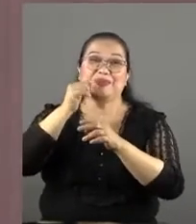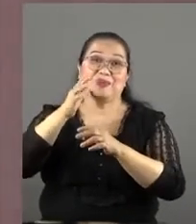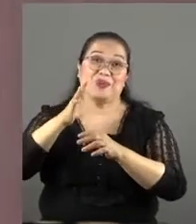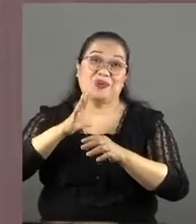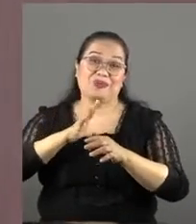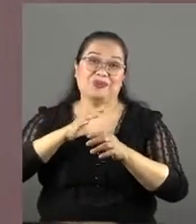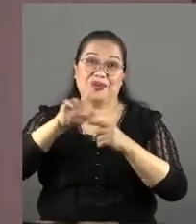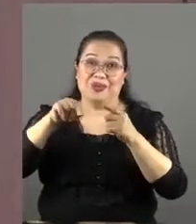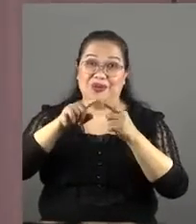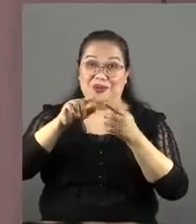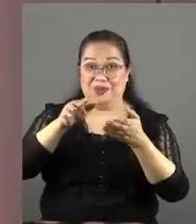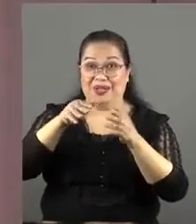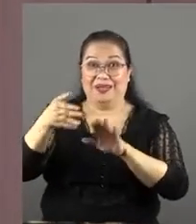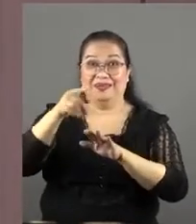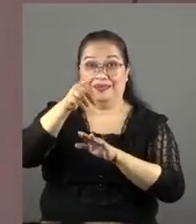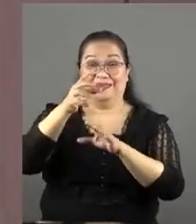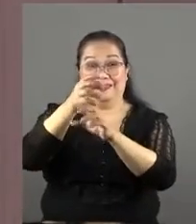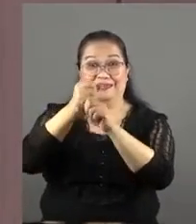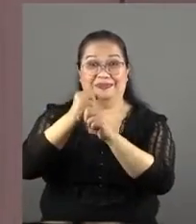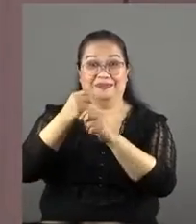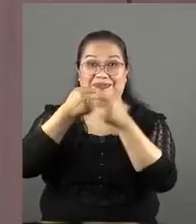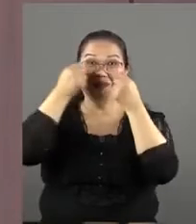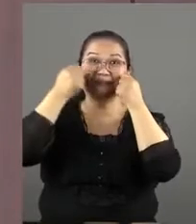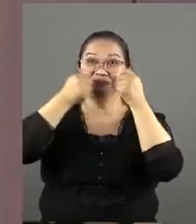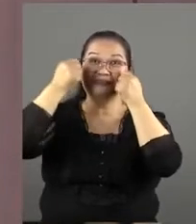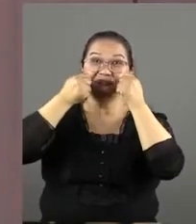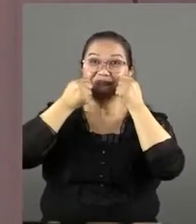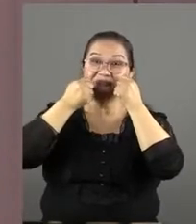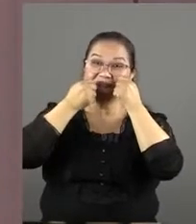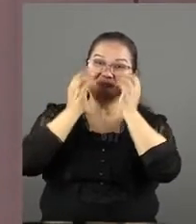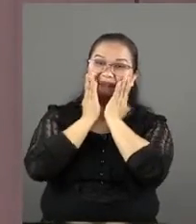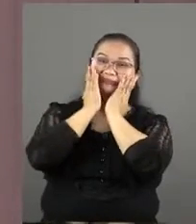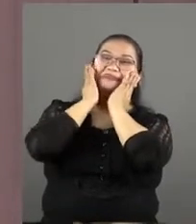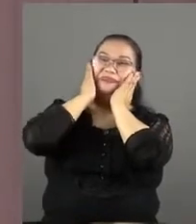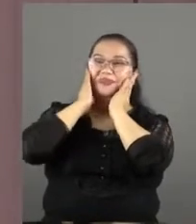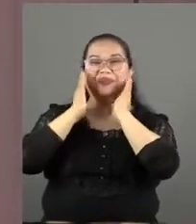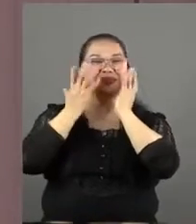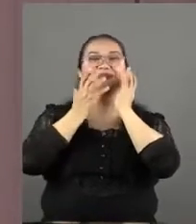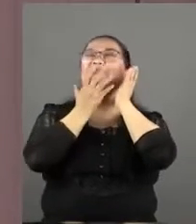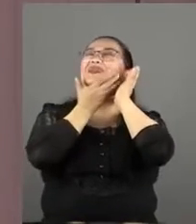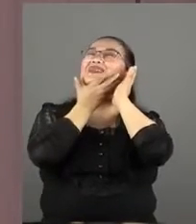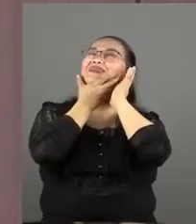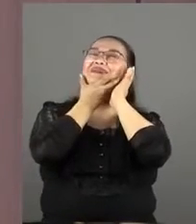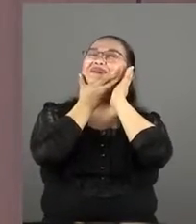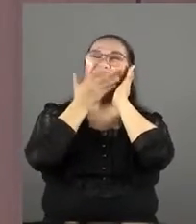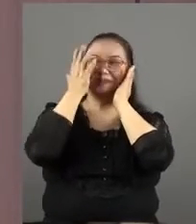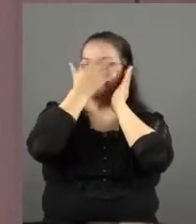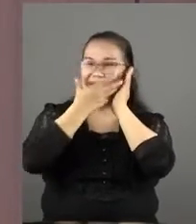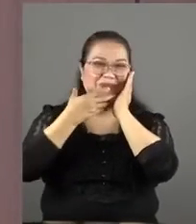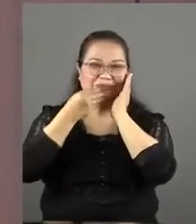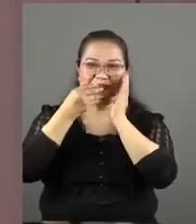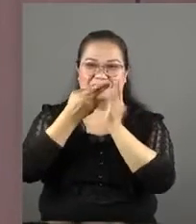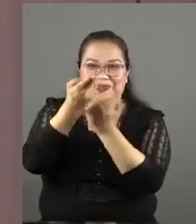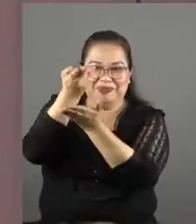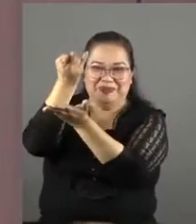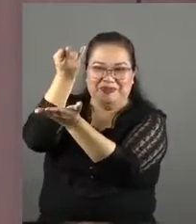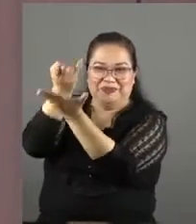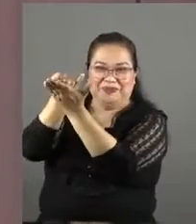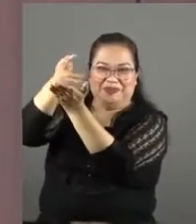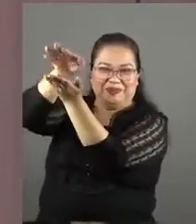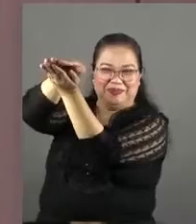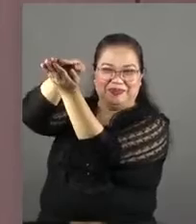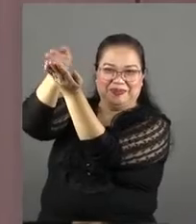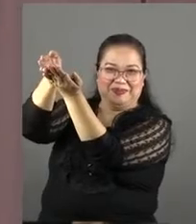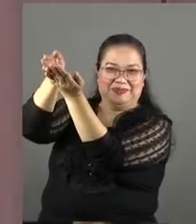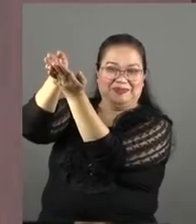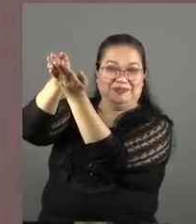I die, you make sure you get a good makeup artist, okay? I want to look very pretty in my coffin. My answer